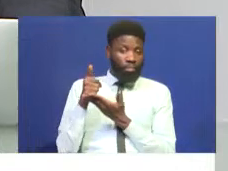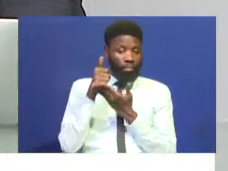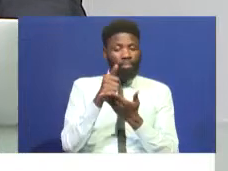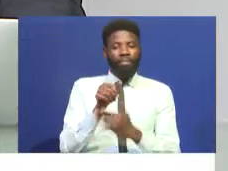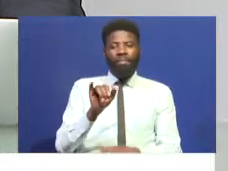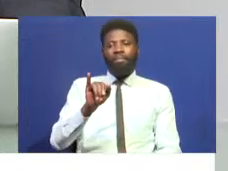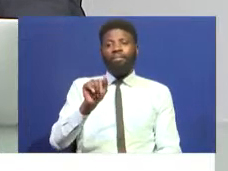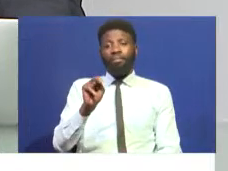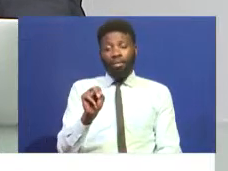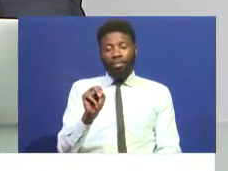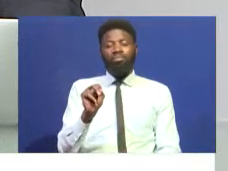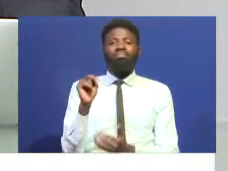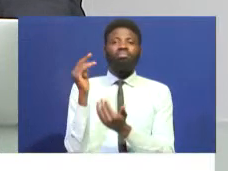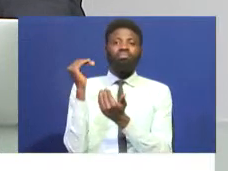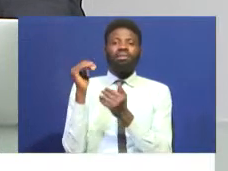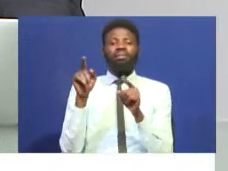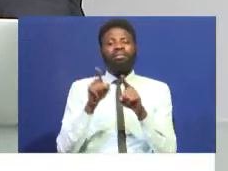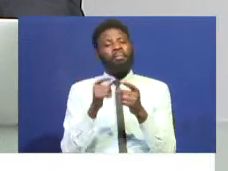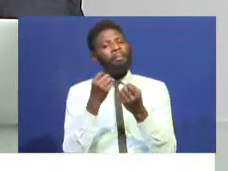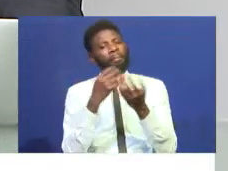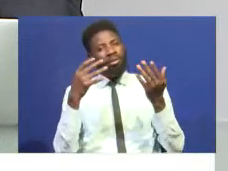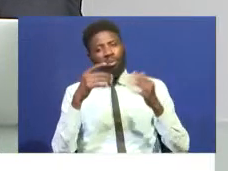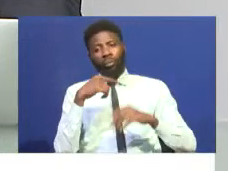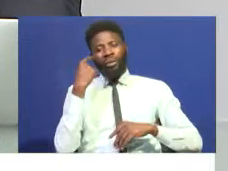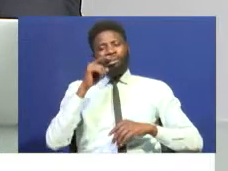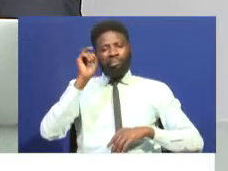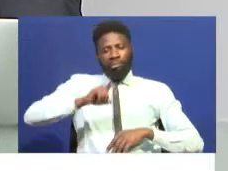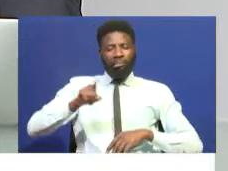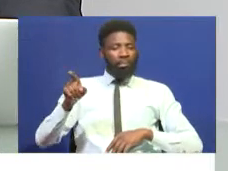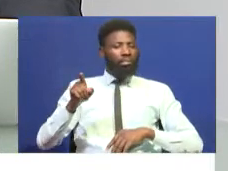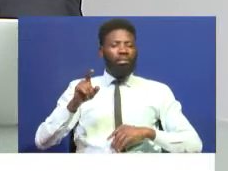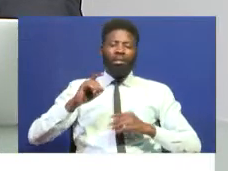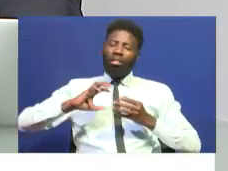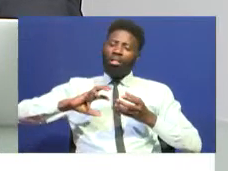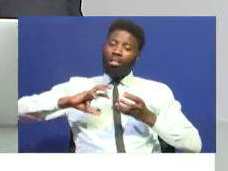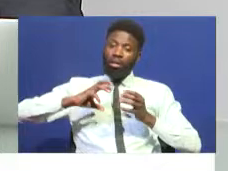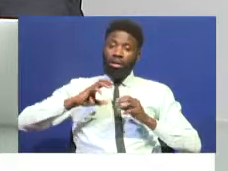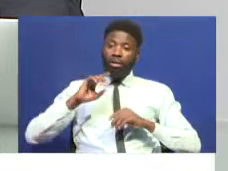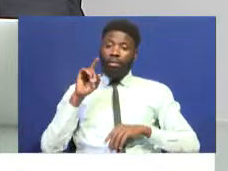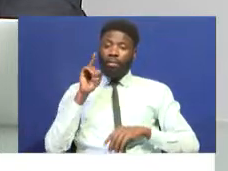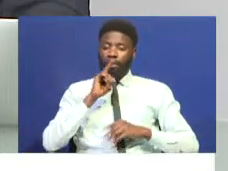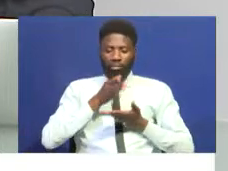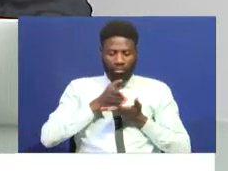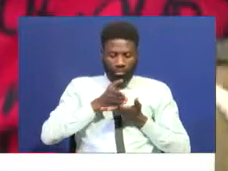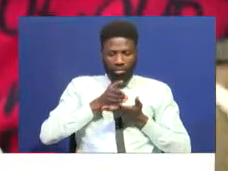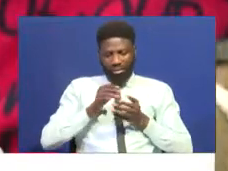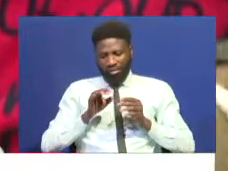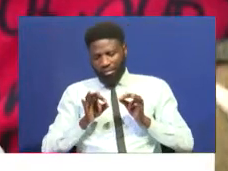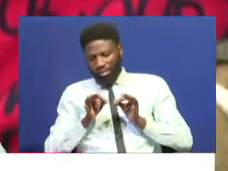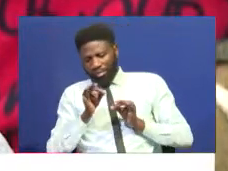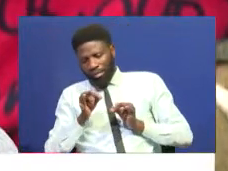also to many others in need of such complex reconstructive surgery.